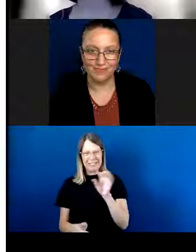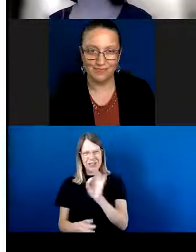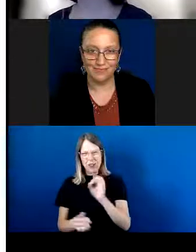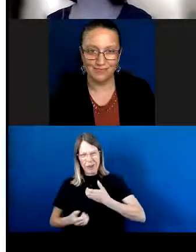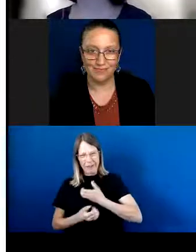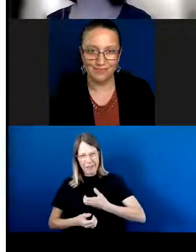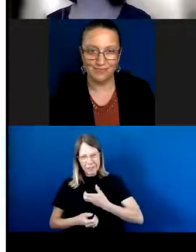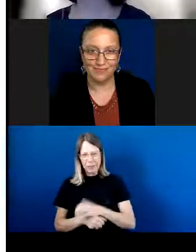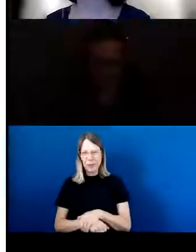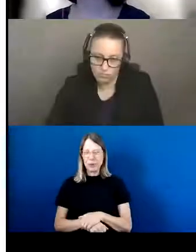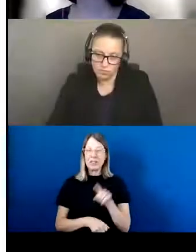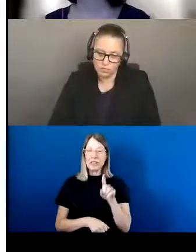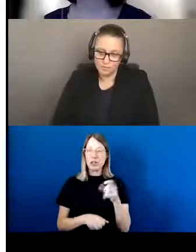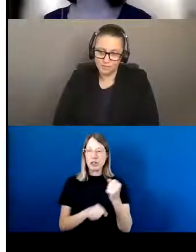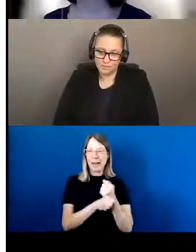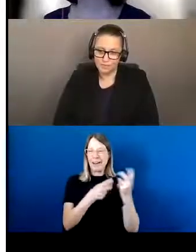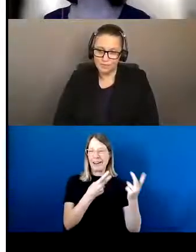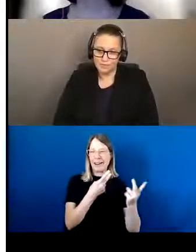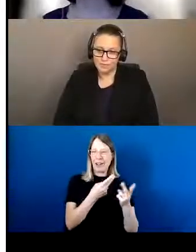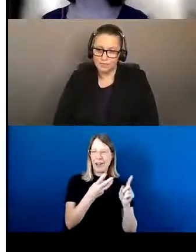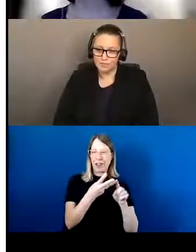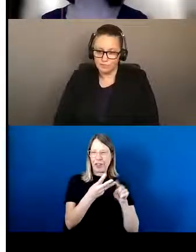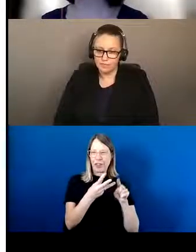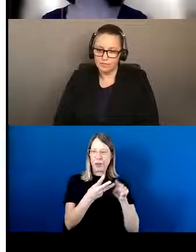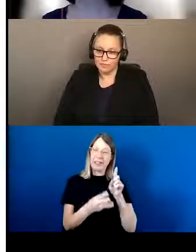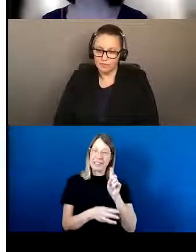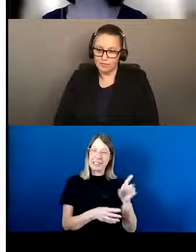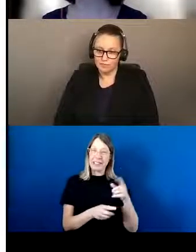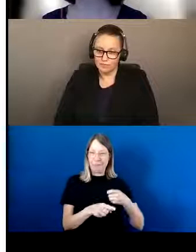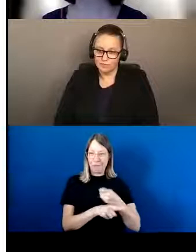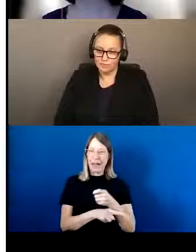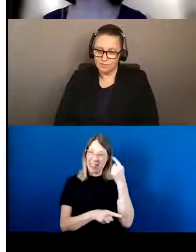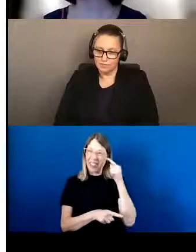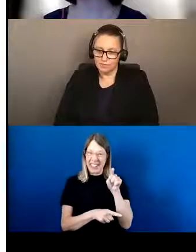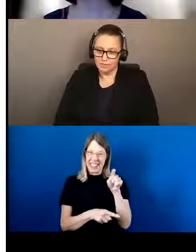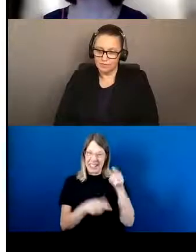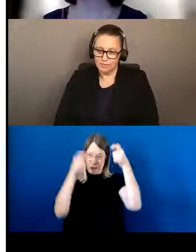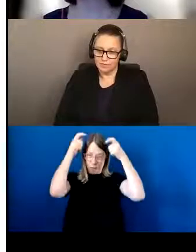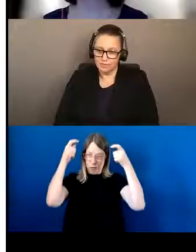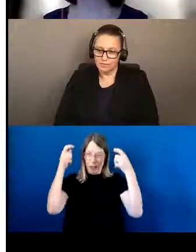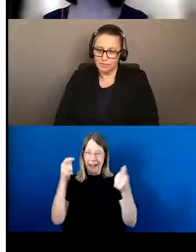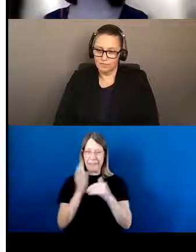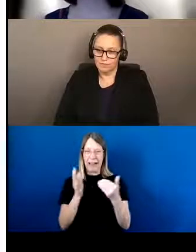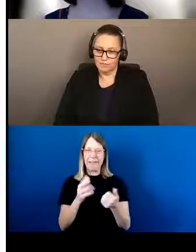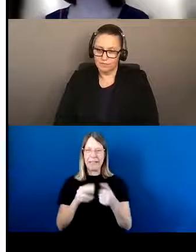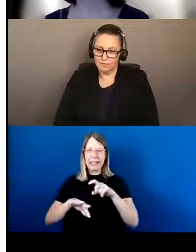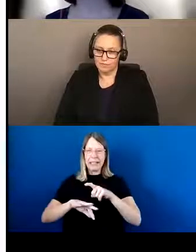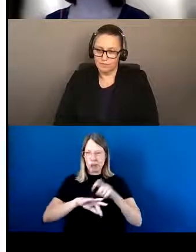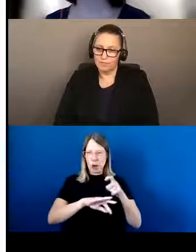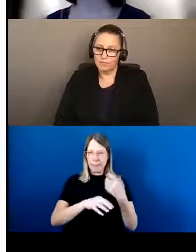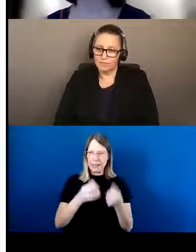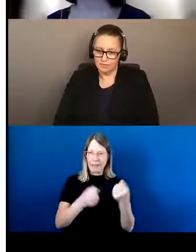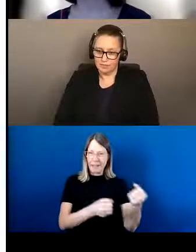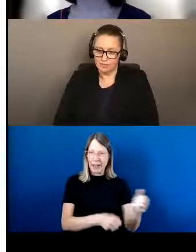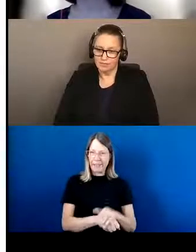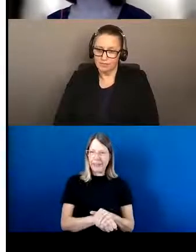the one she wears in this painting. This small gold crown, which was entirely covered in diamonds, took the shape of a mural crown,